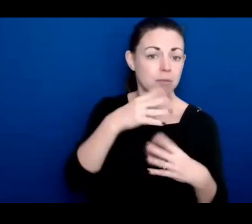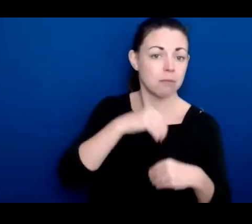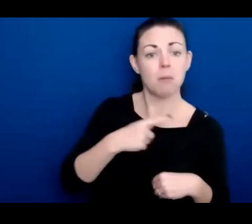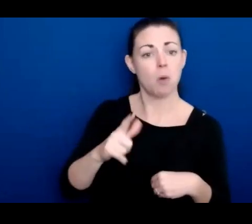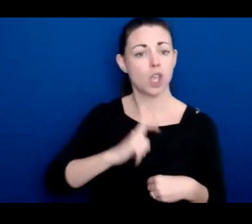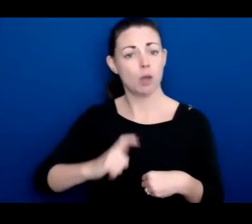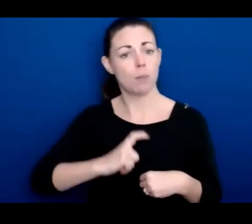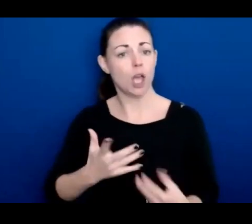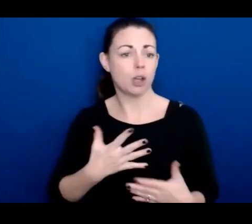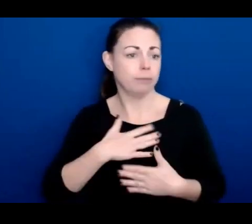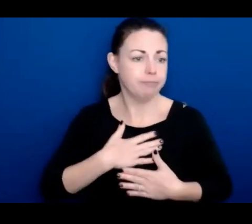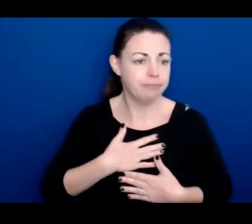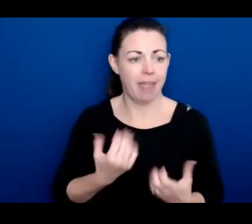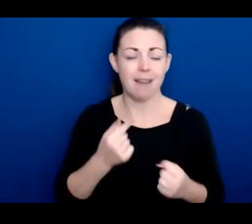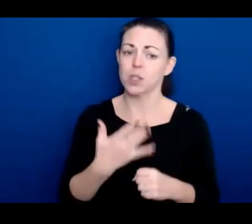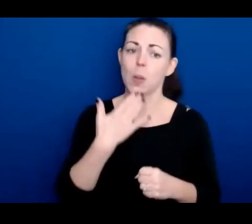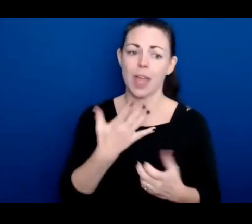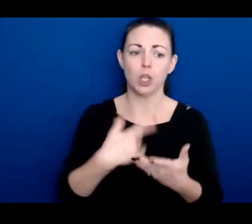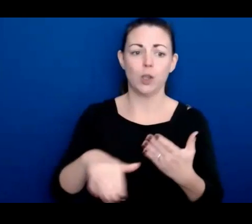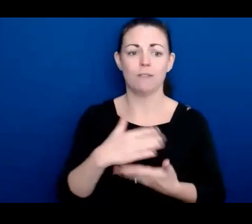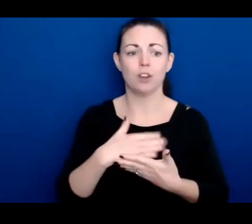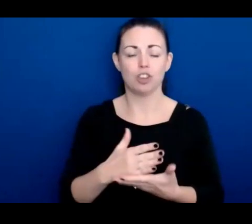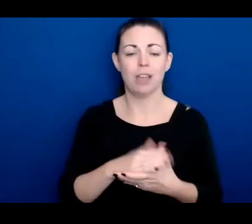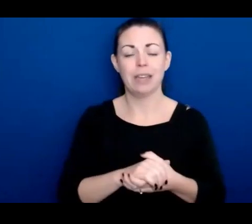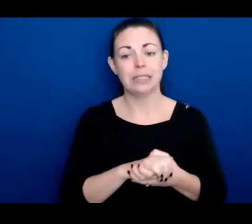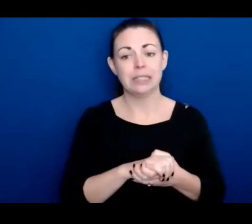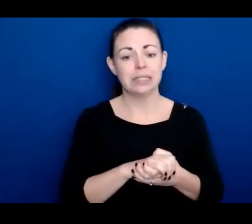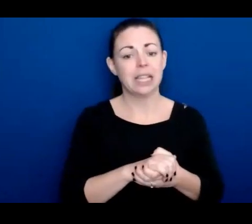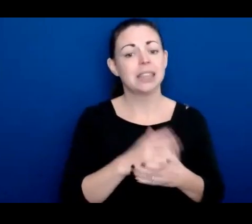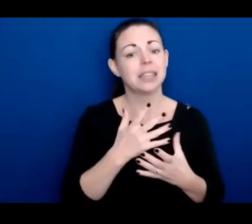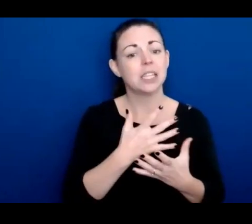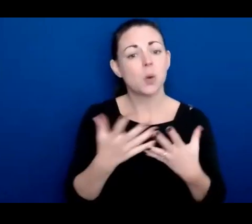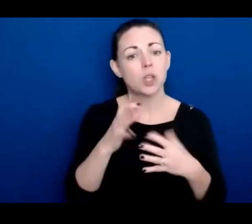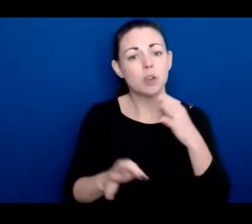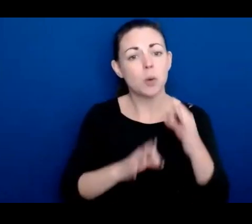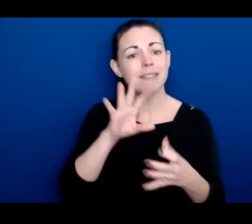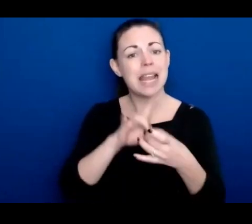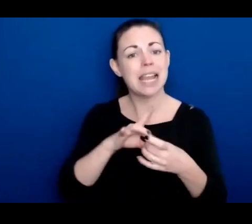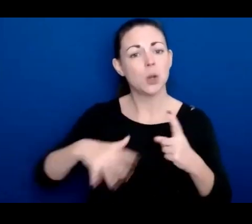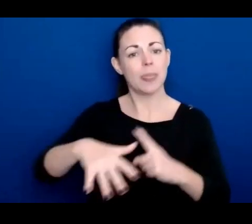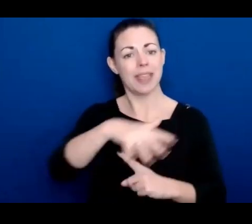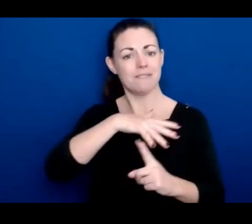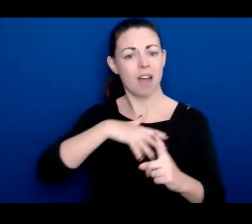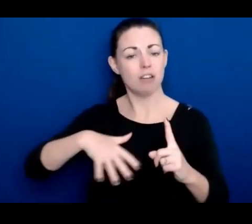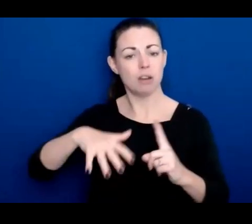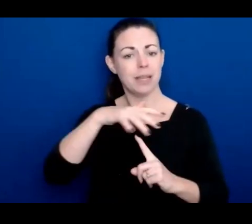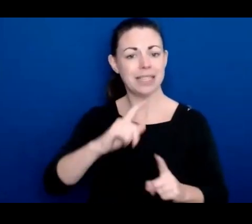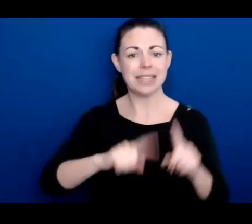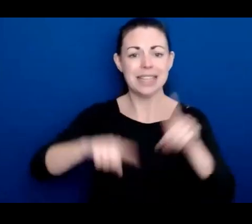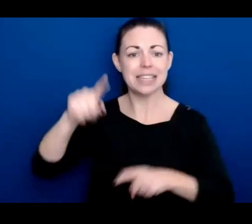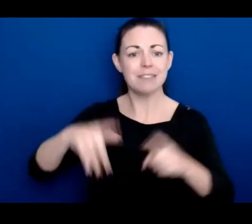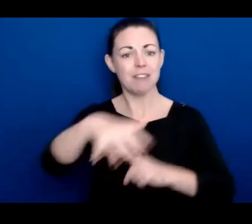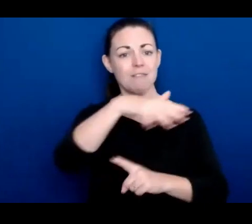just thanks for sharing that. There's quite a few queries in terms of the environment and different environments that people are